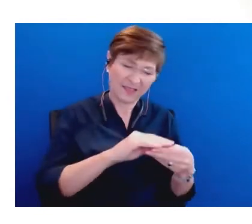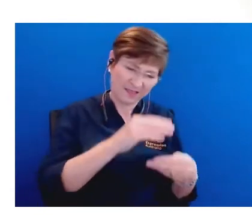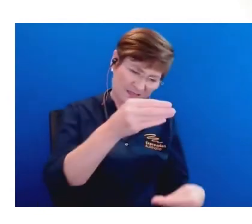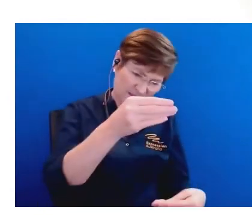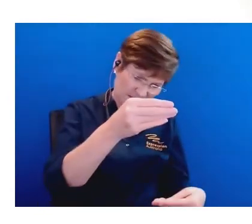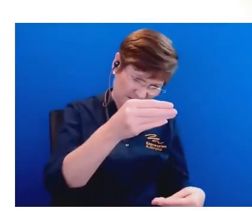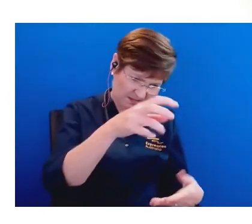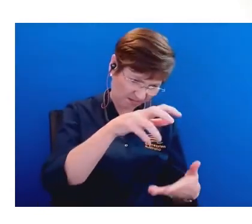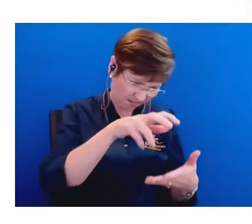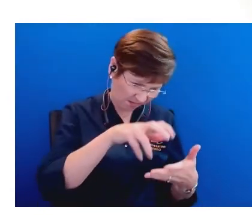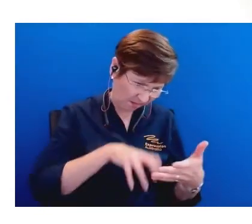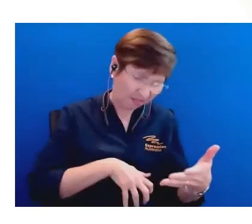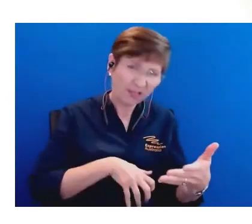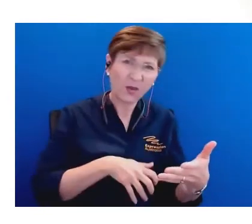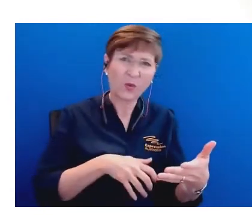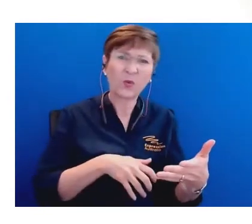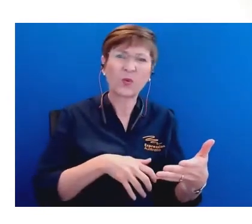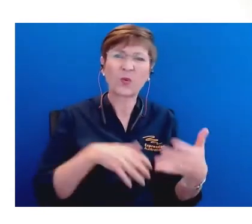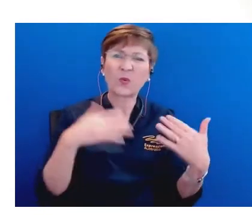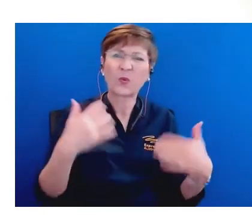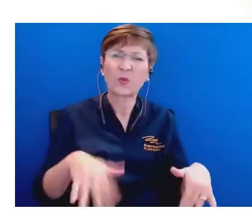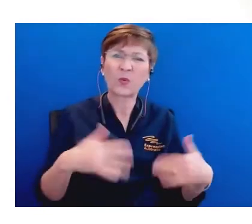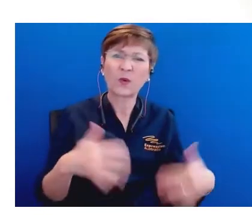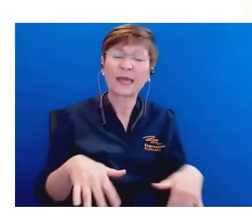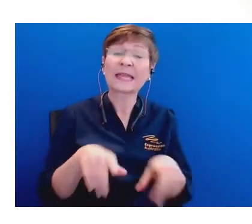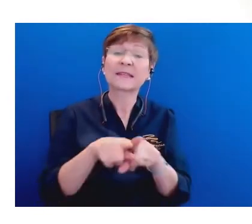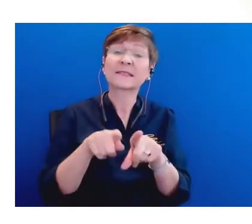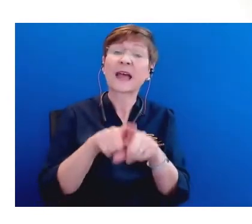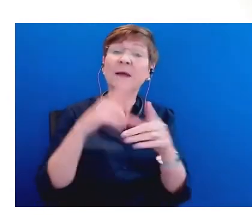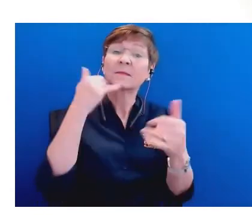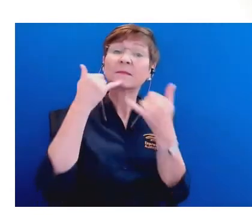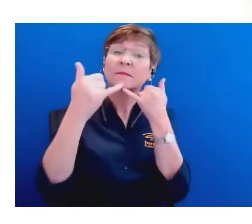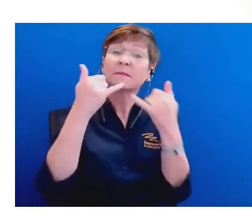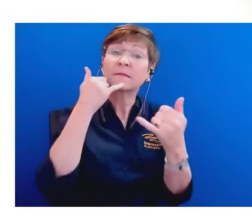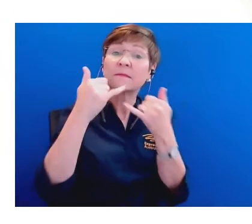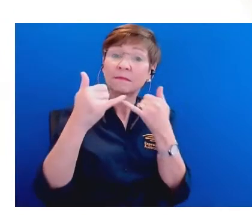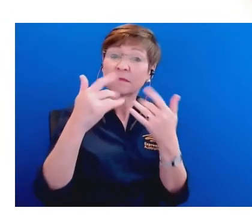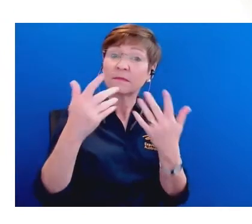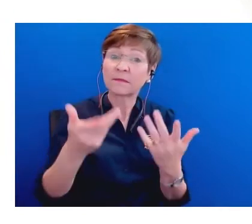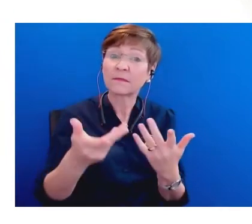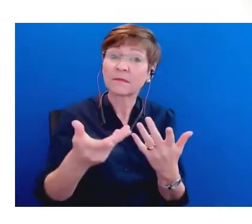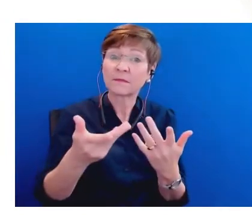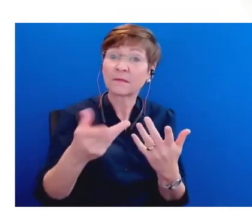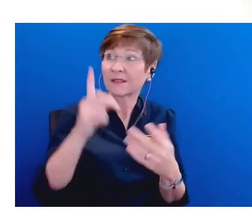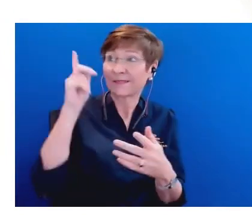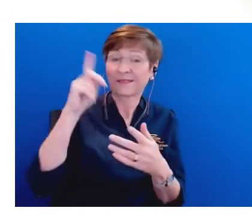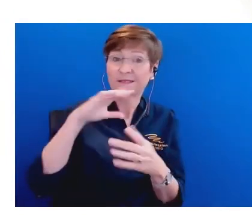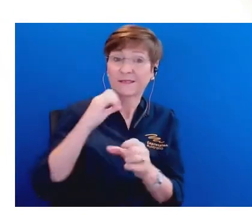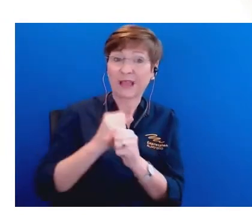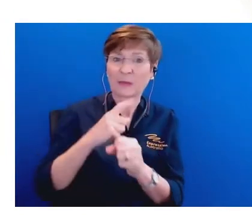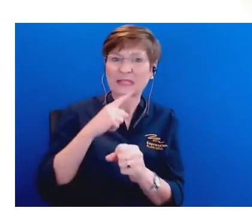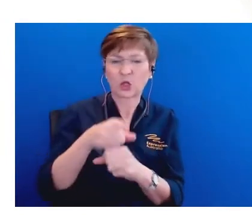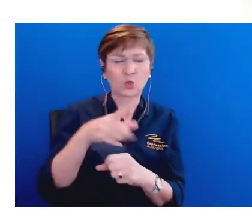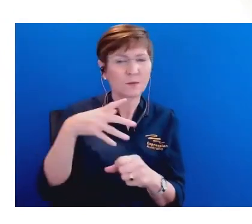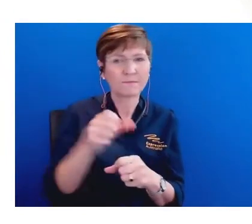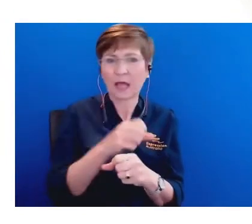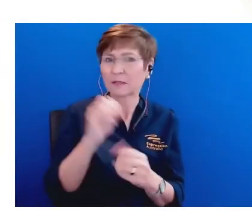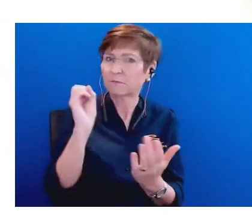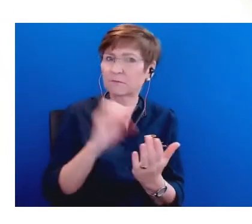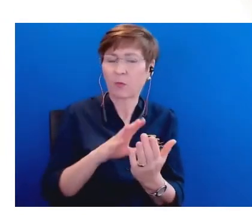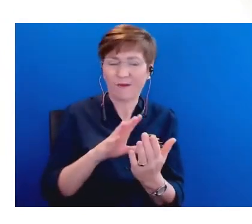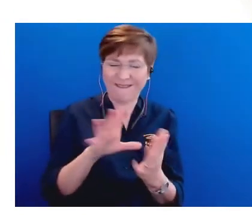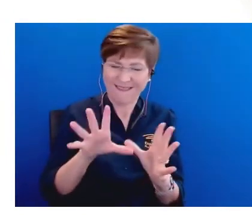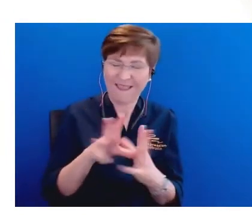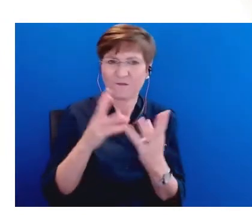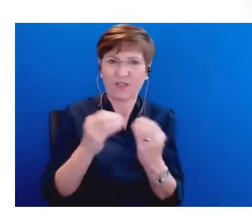applying to telecommunications obliges phone and internet providers to put all of their important customer information in a